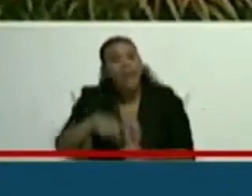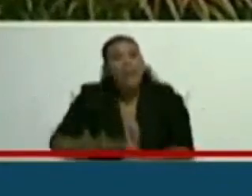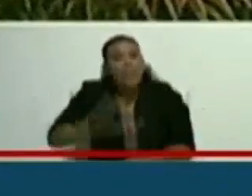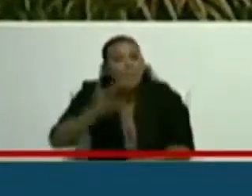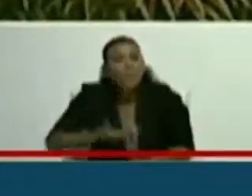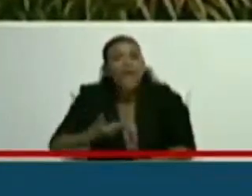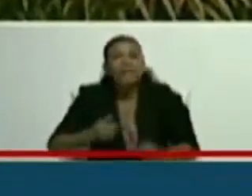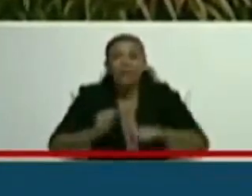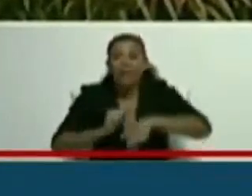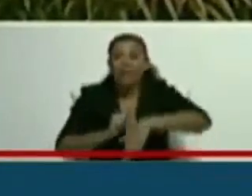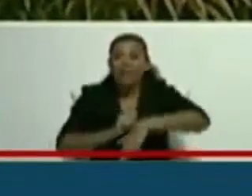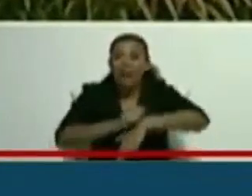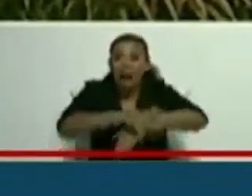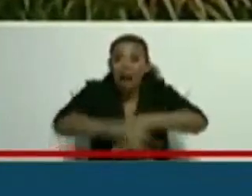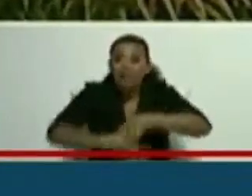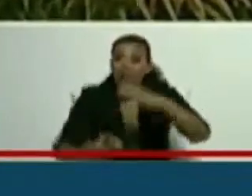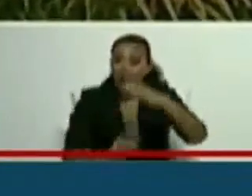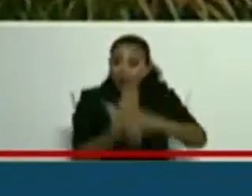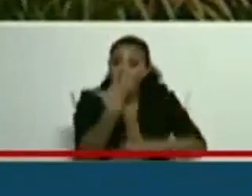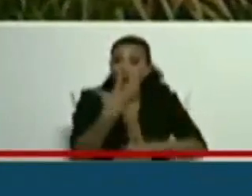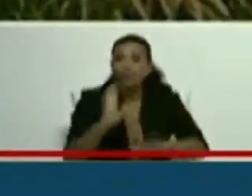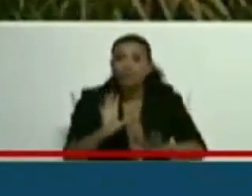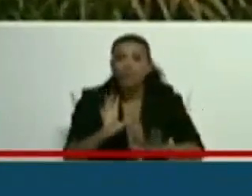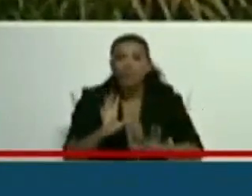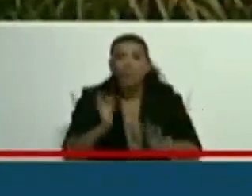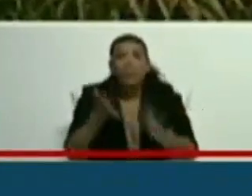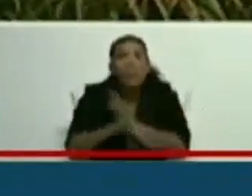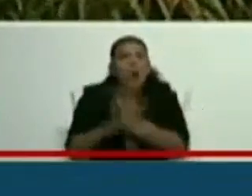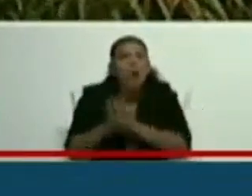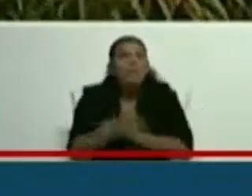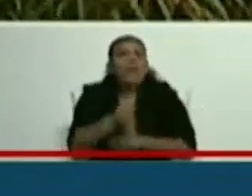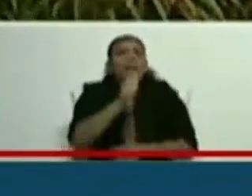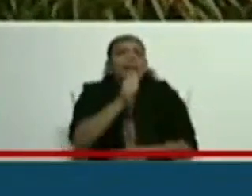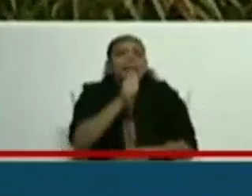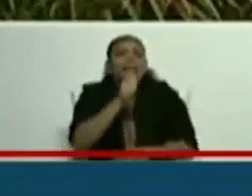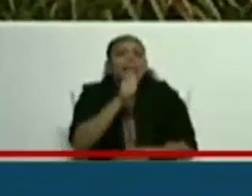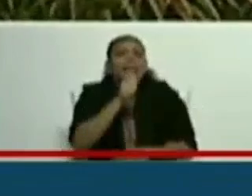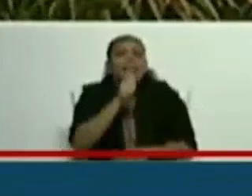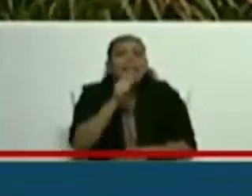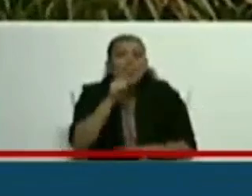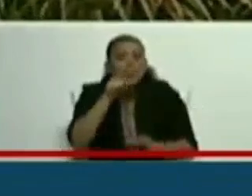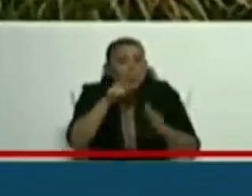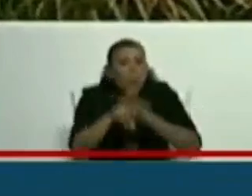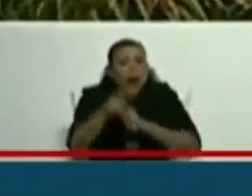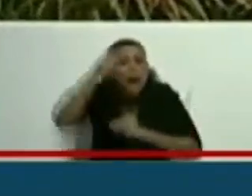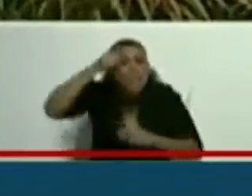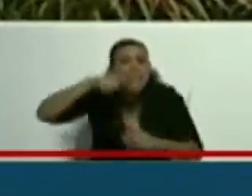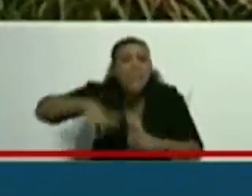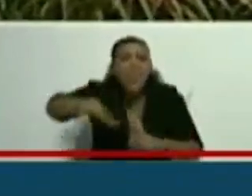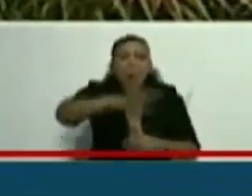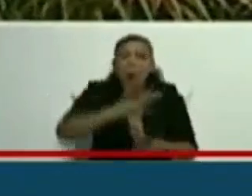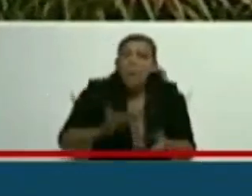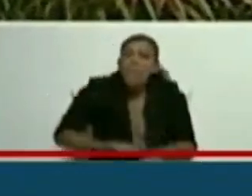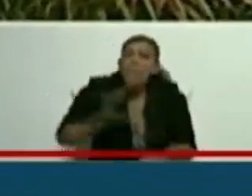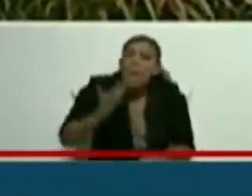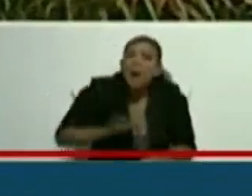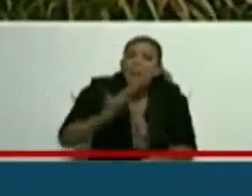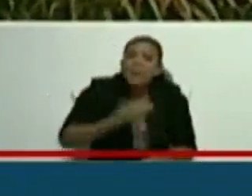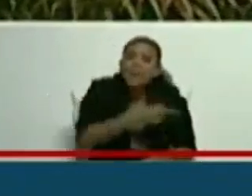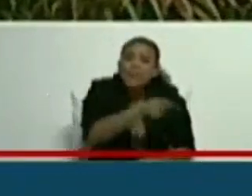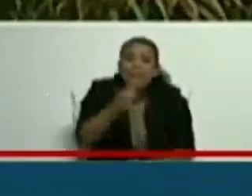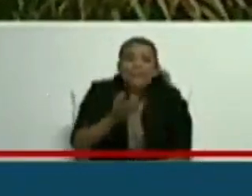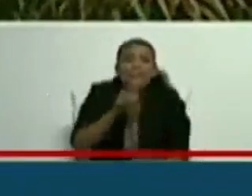The main thing about ALBA is that it's speaking to the center, to the